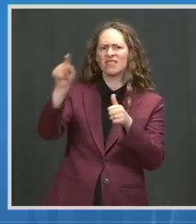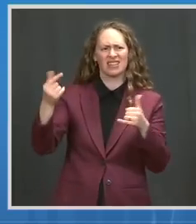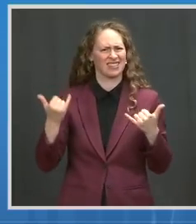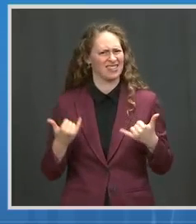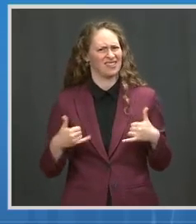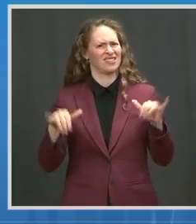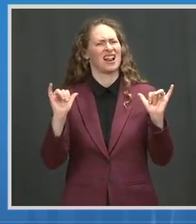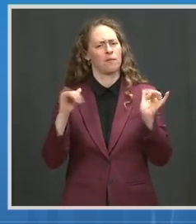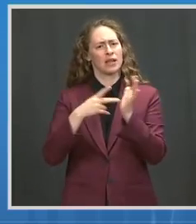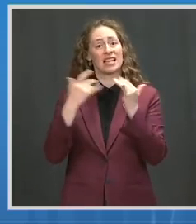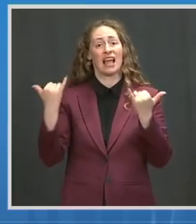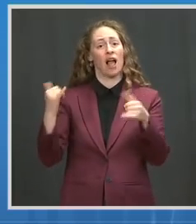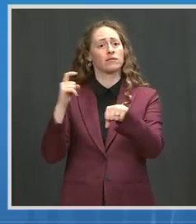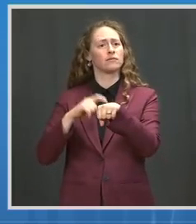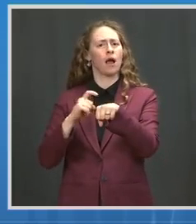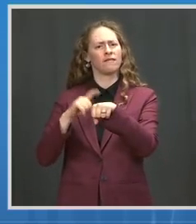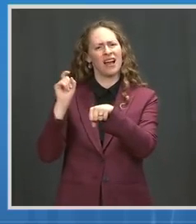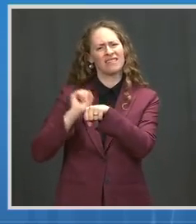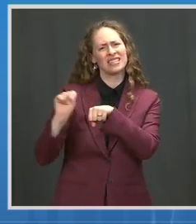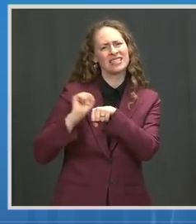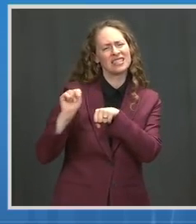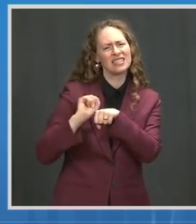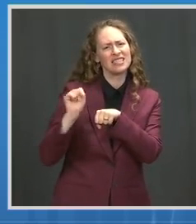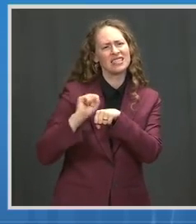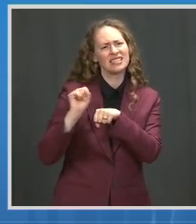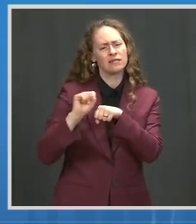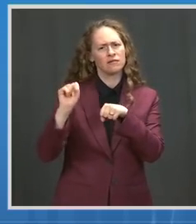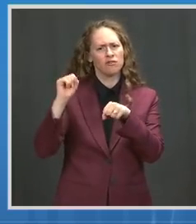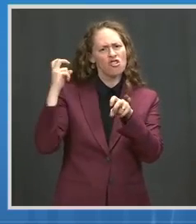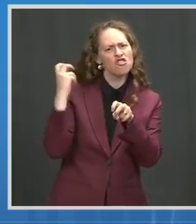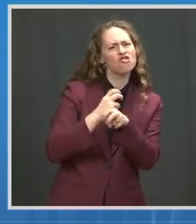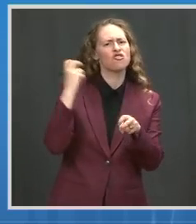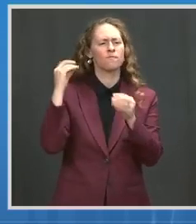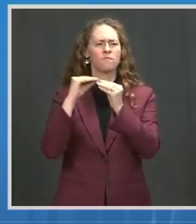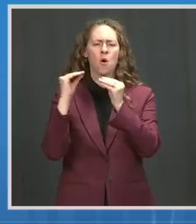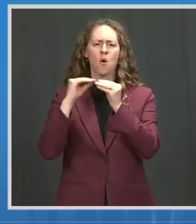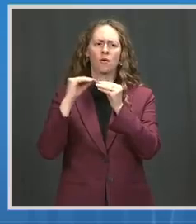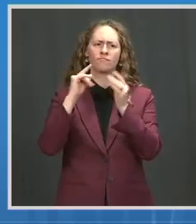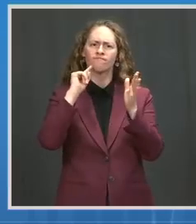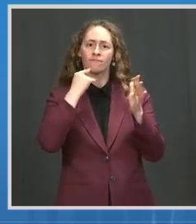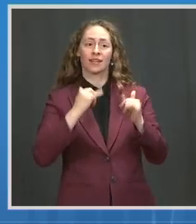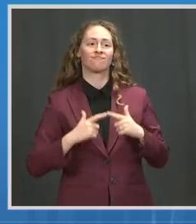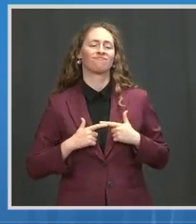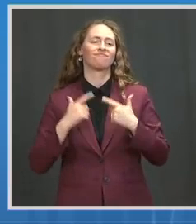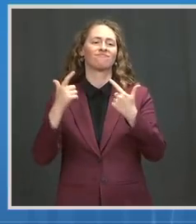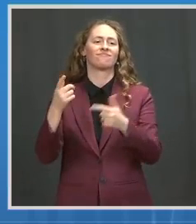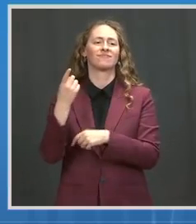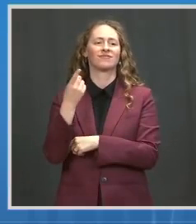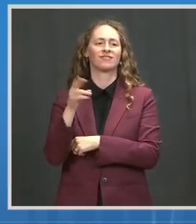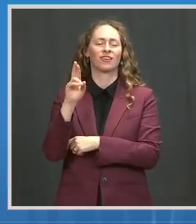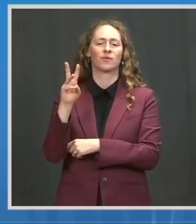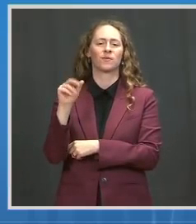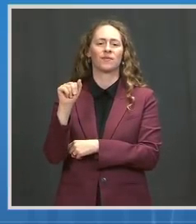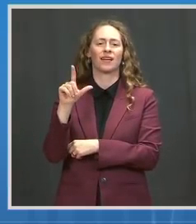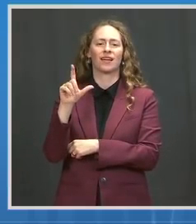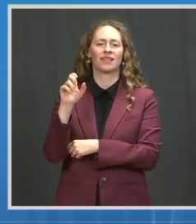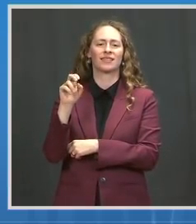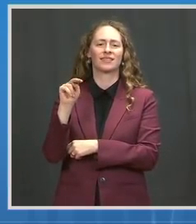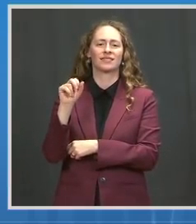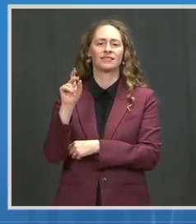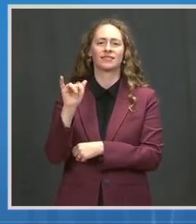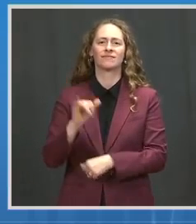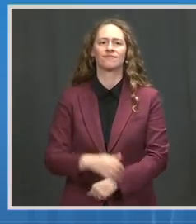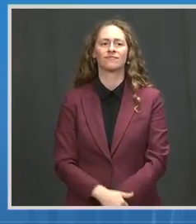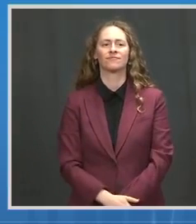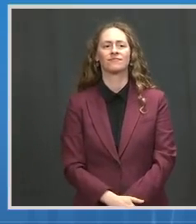mind that comes with being vaccinated. And with that, I'll turn it over to Dr. Walensky. Thank you, Andy. Please know you will be